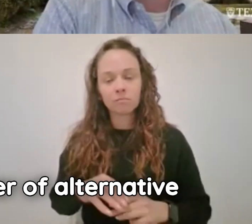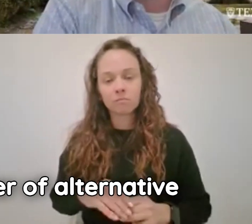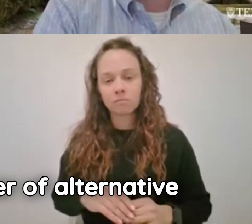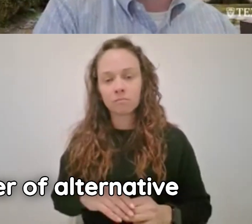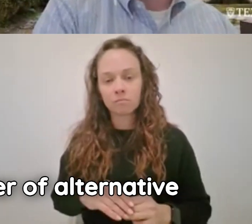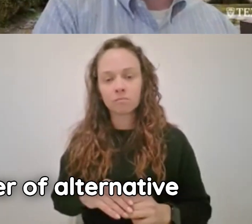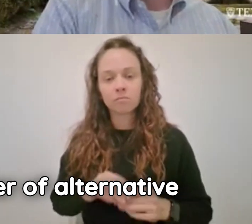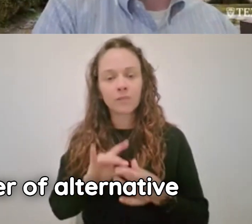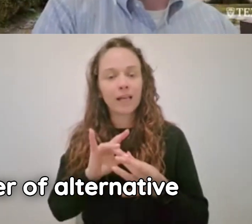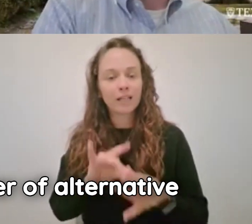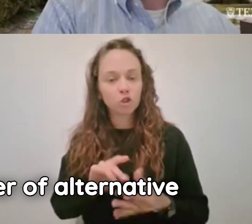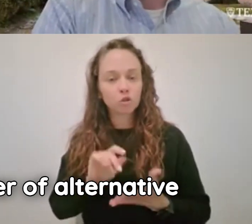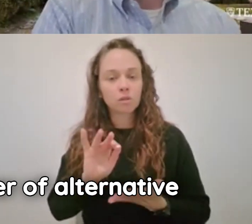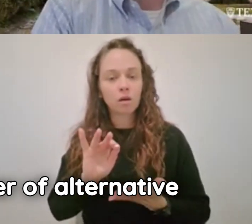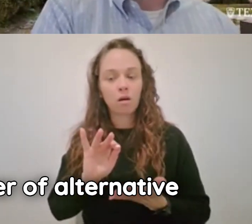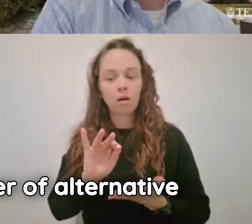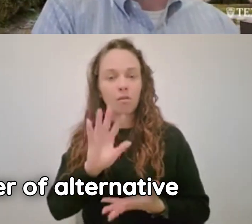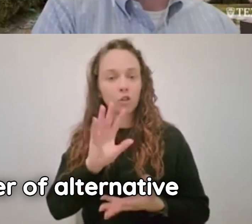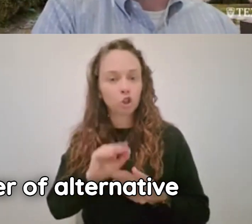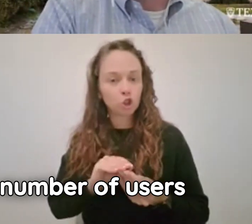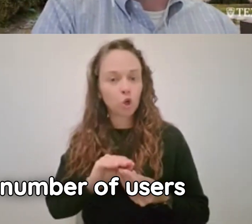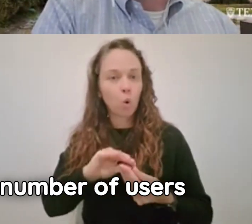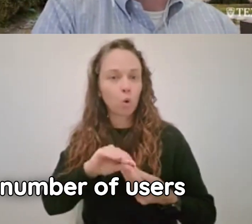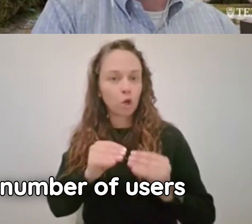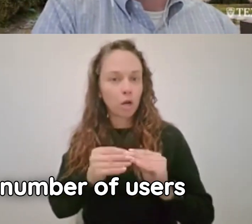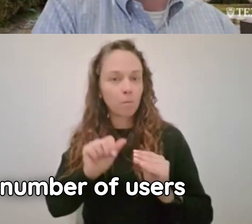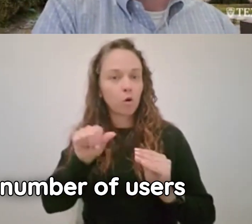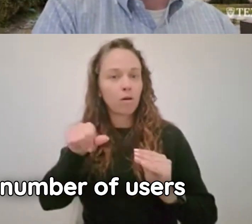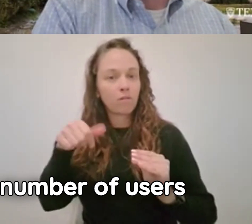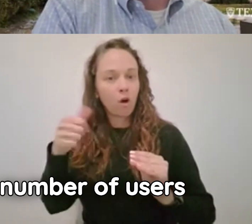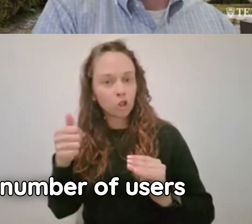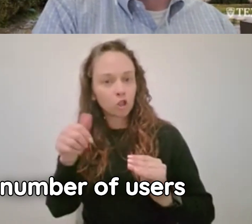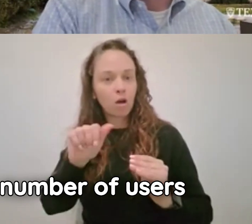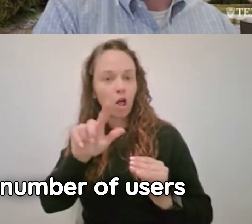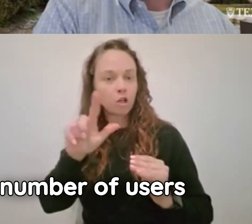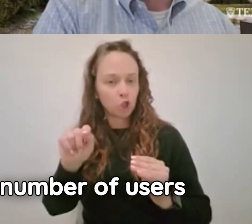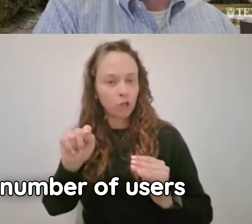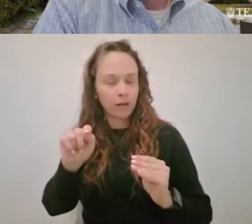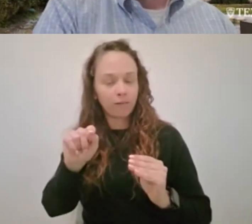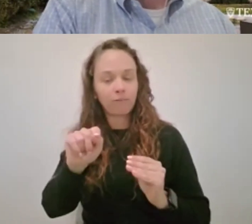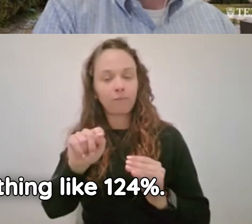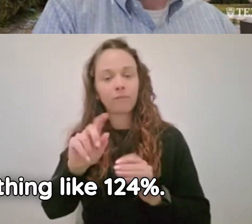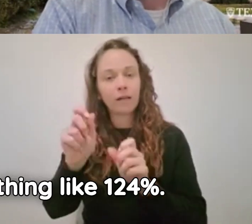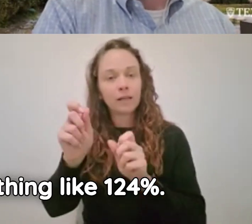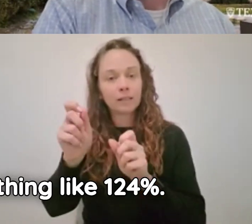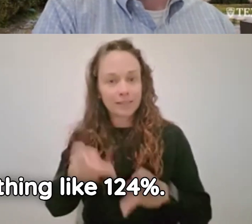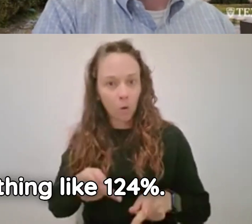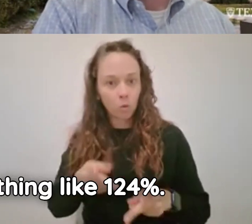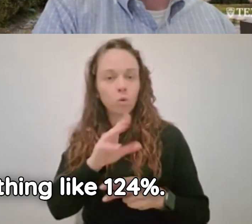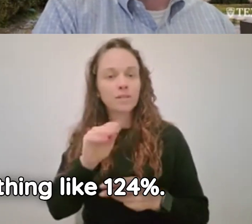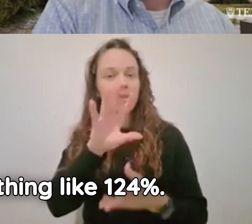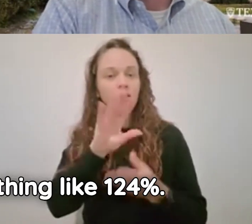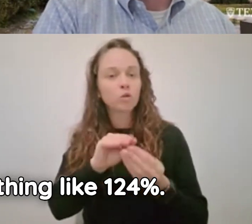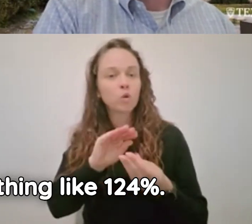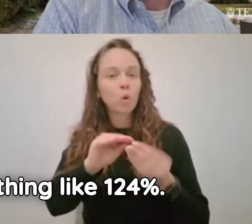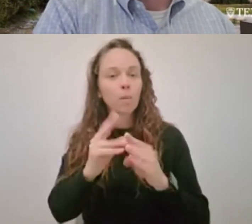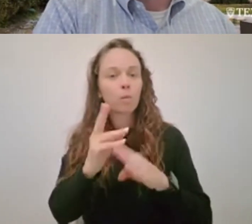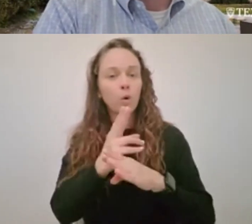in terms of the total number of alternative downloads, and then the number of users had increased by something